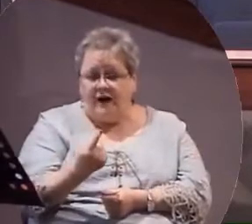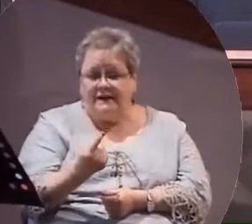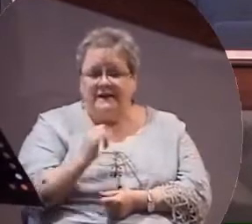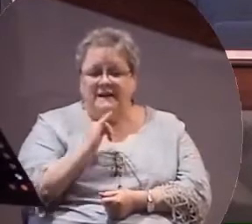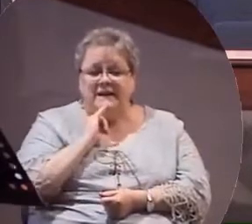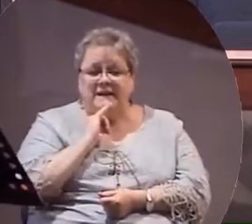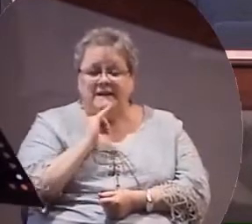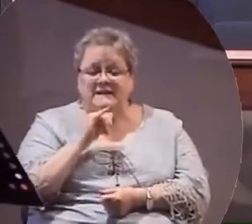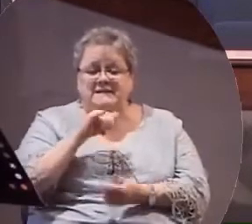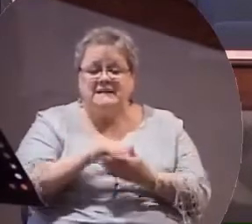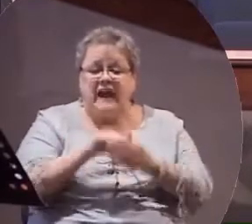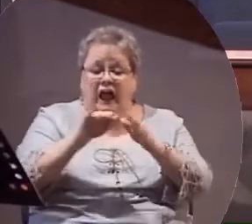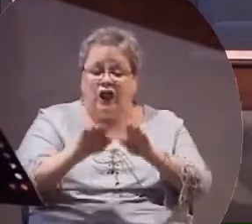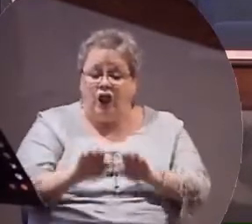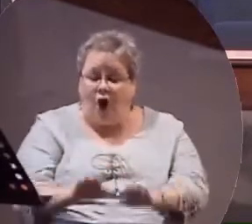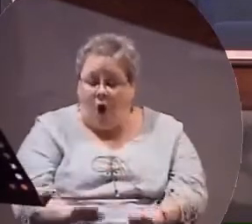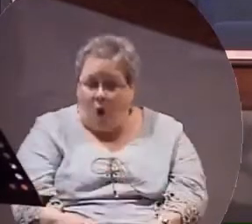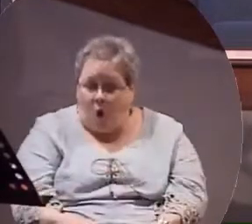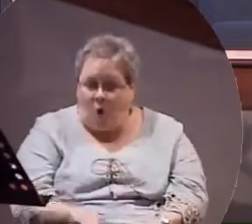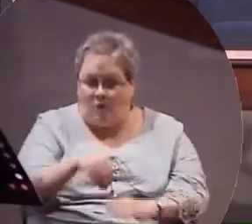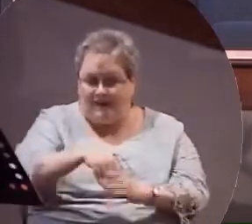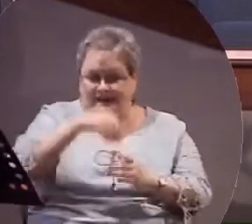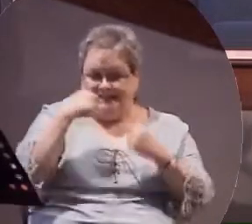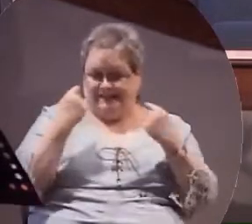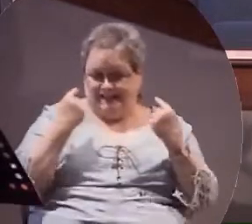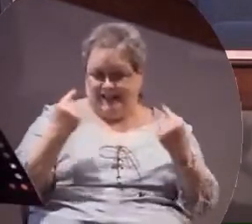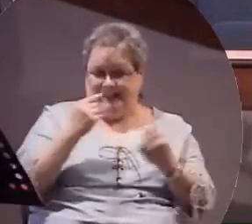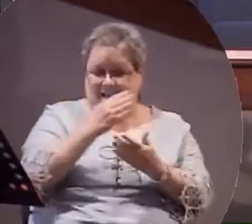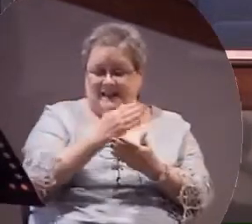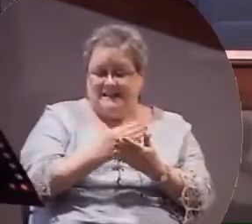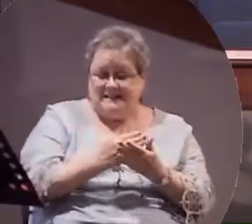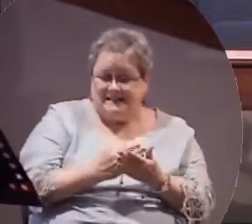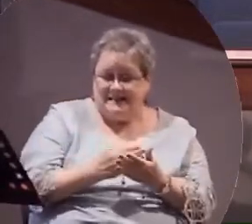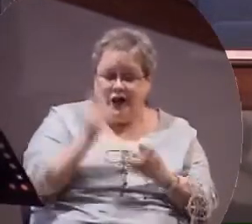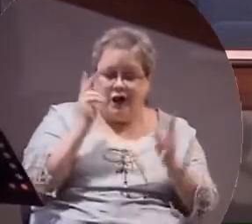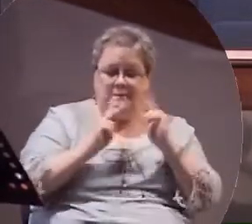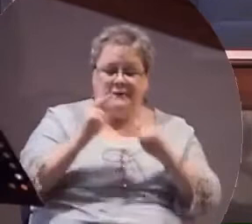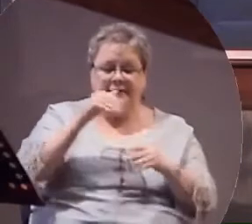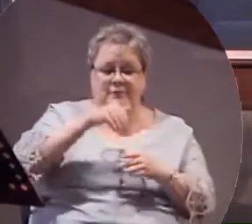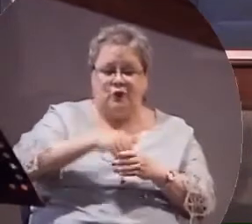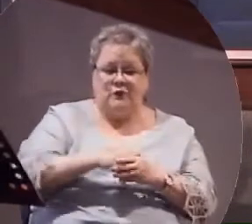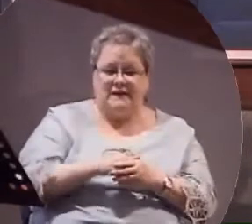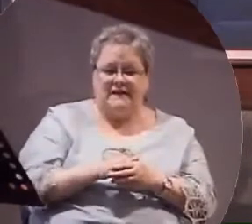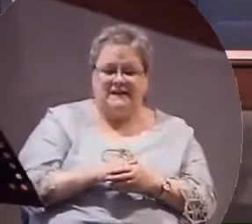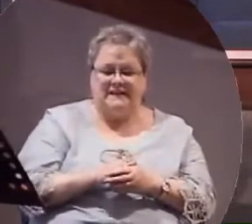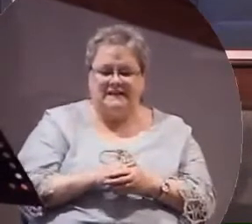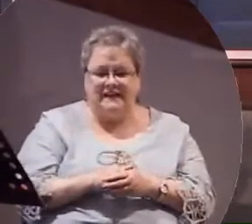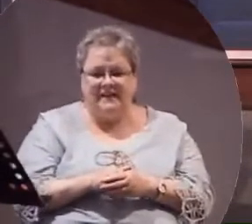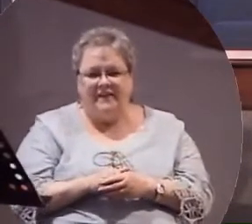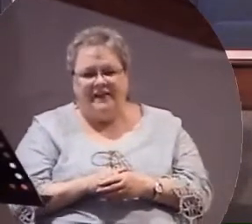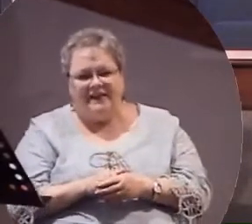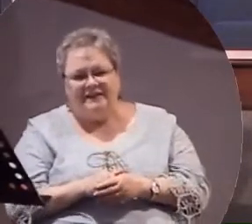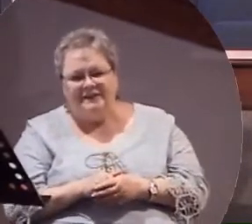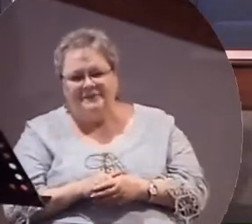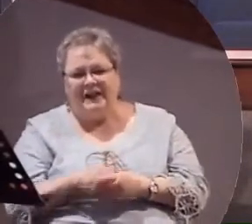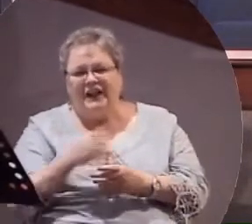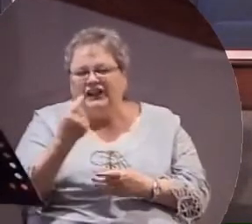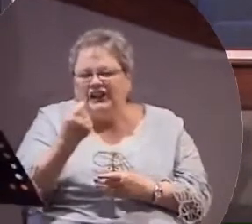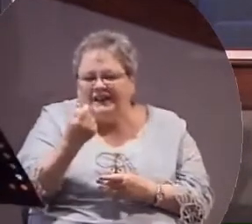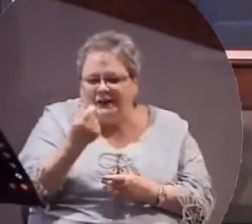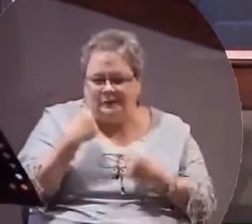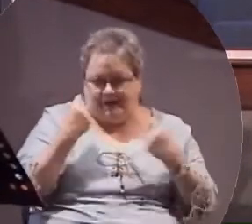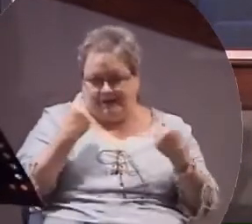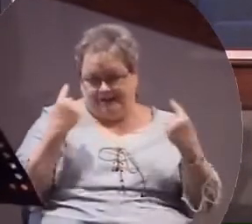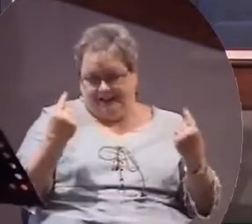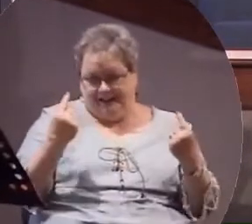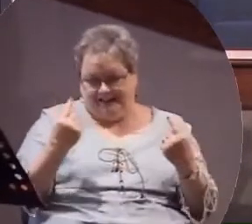in that pit of sin. You know, some people are in the miry clay of the pit of sin, and they're only up to their ankles in sin.